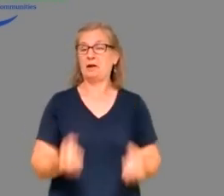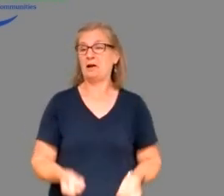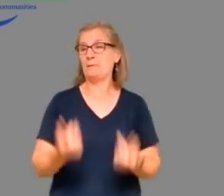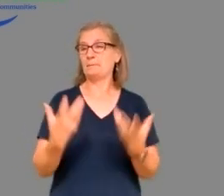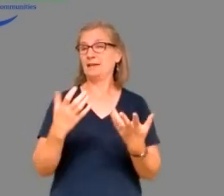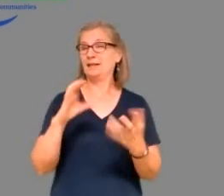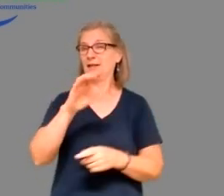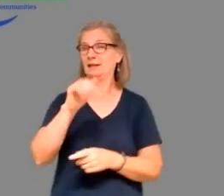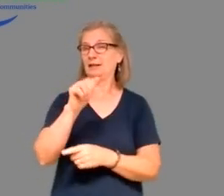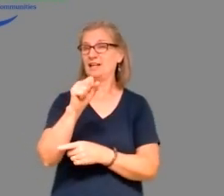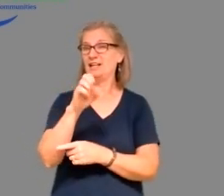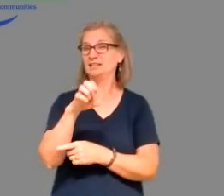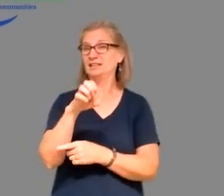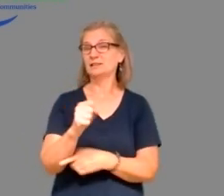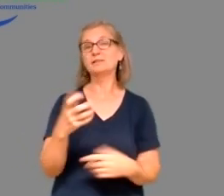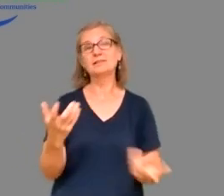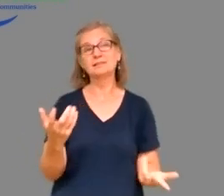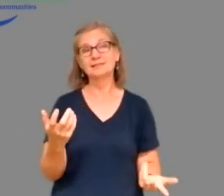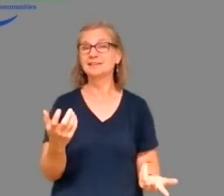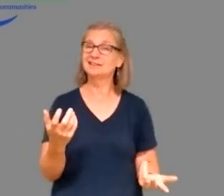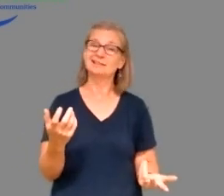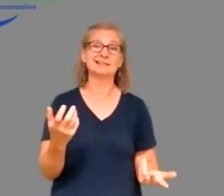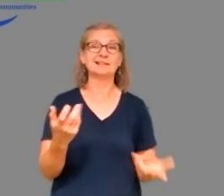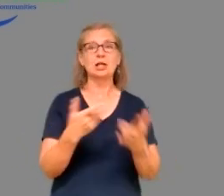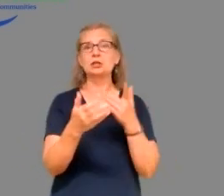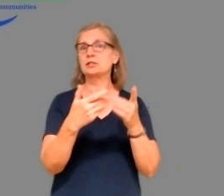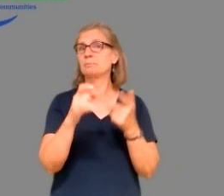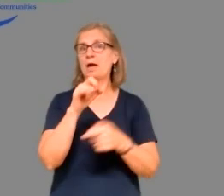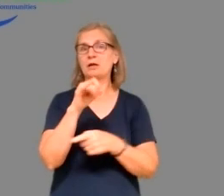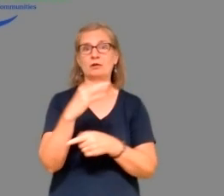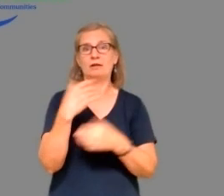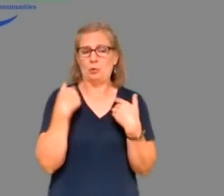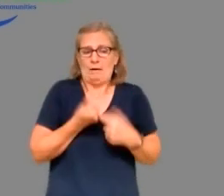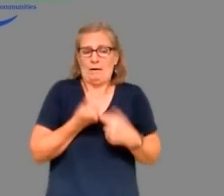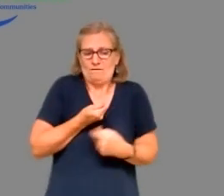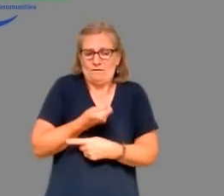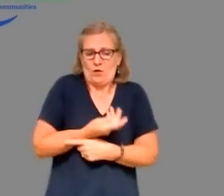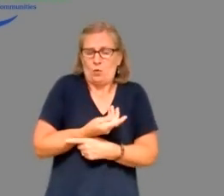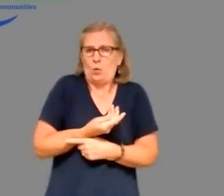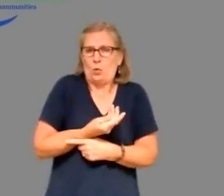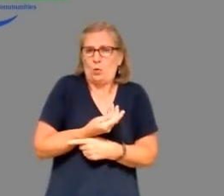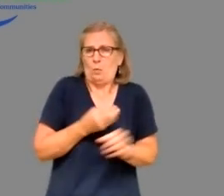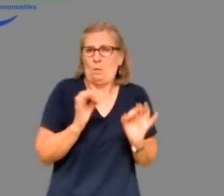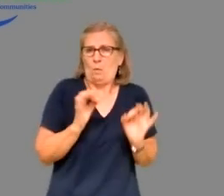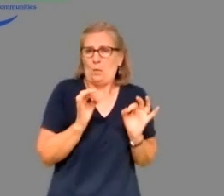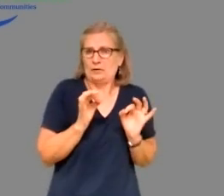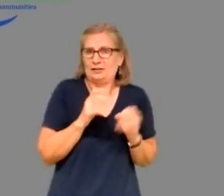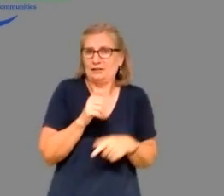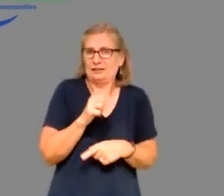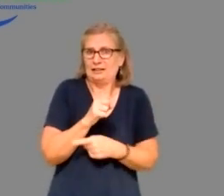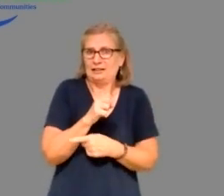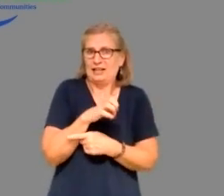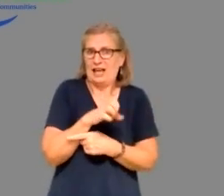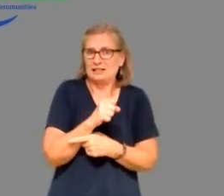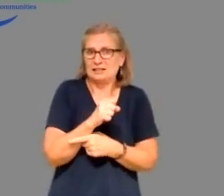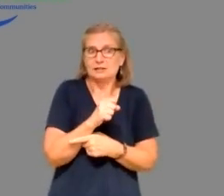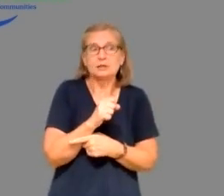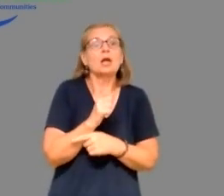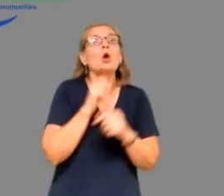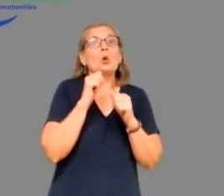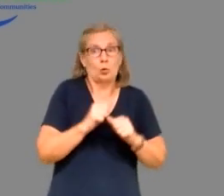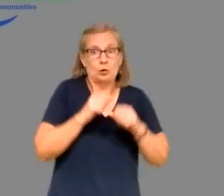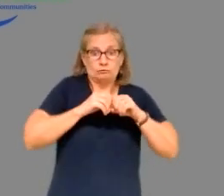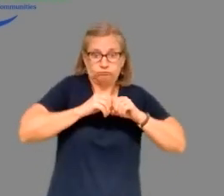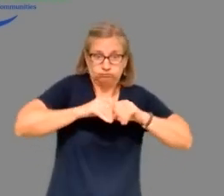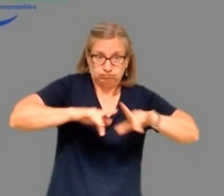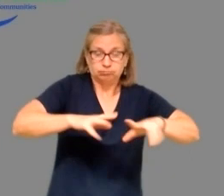cases has the potential to potentially grow quite a bit in just a couple of weeks. So that's not something I would really